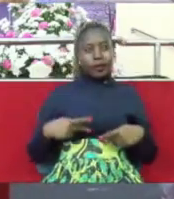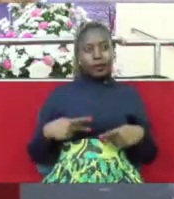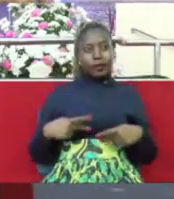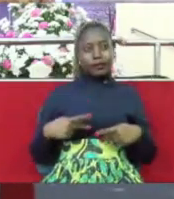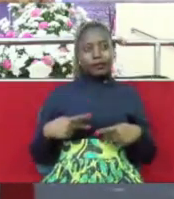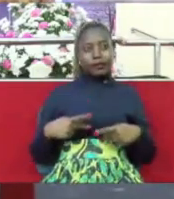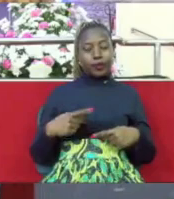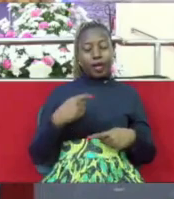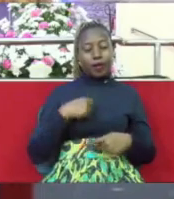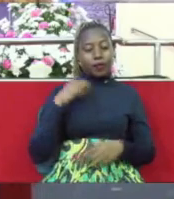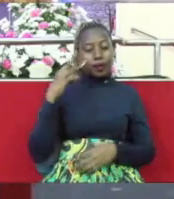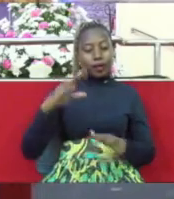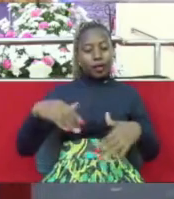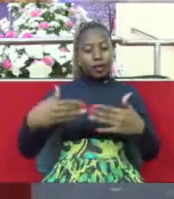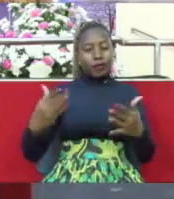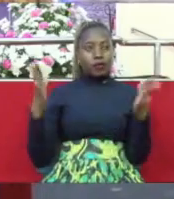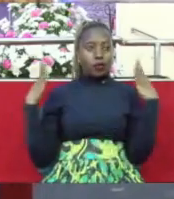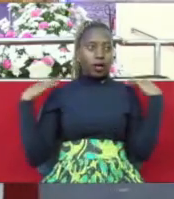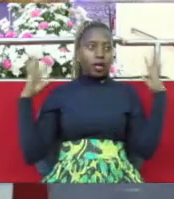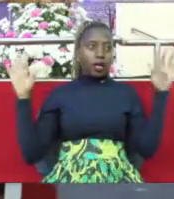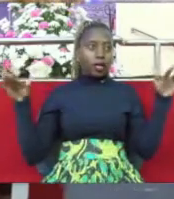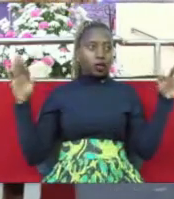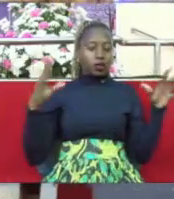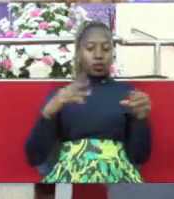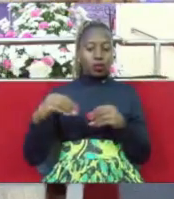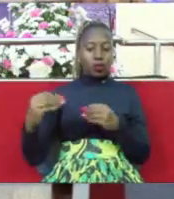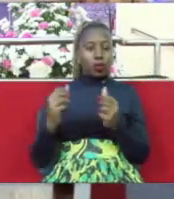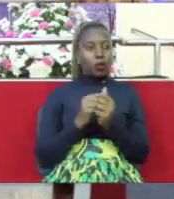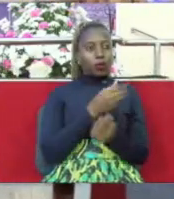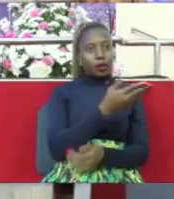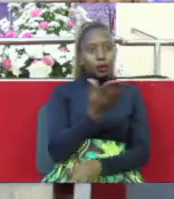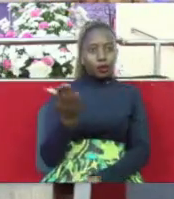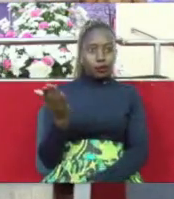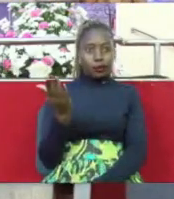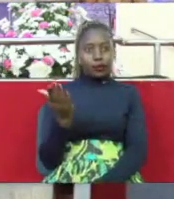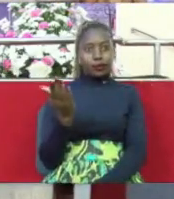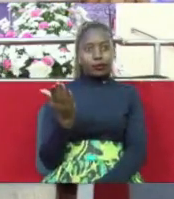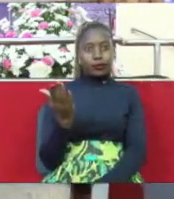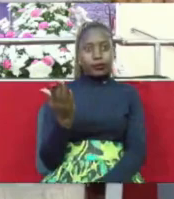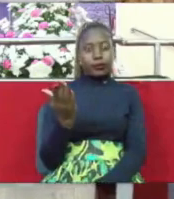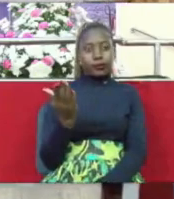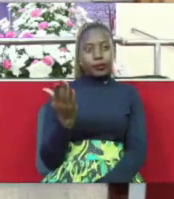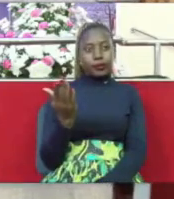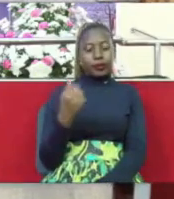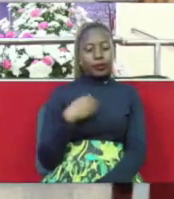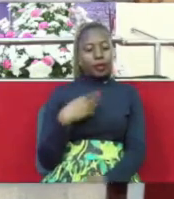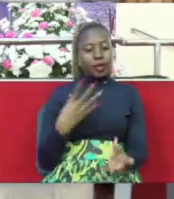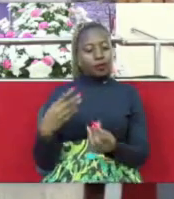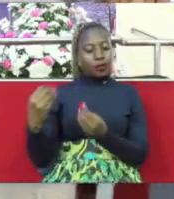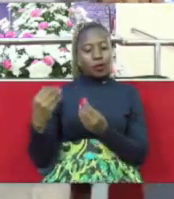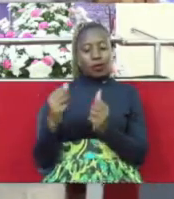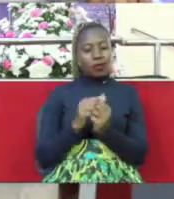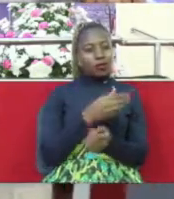an angel. My angel will go with you. Ila mimi nitamwachilia malaika wangu na atakuwa pamoja nanyi. And even though I'm not going with you, I'm releasing my